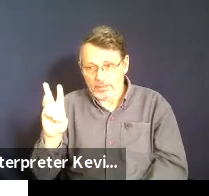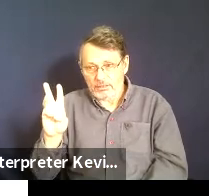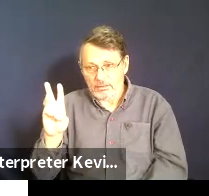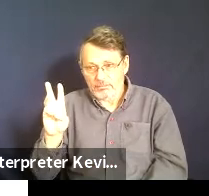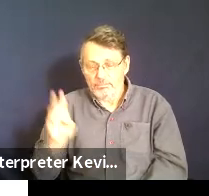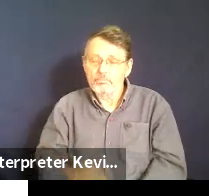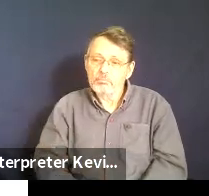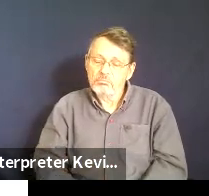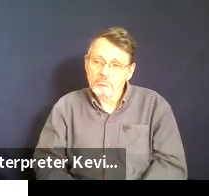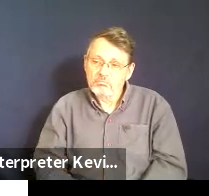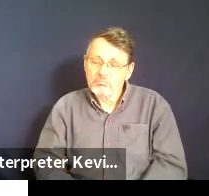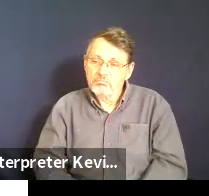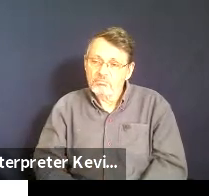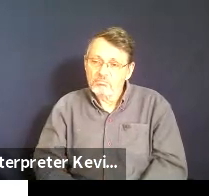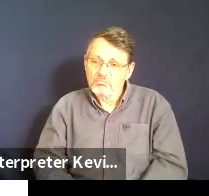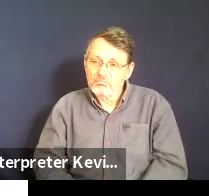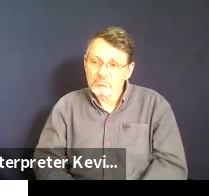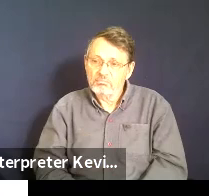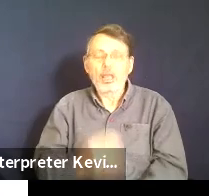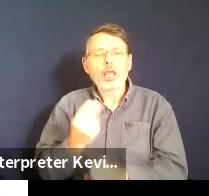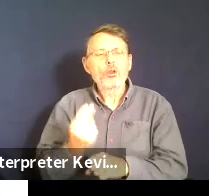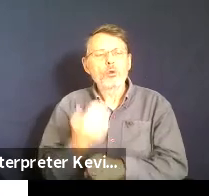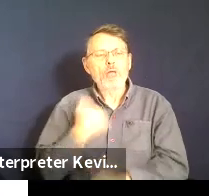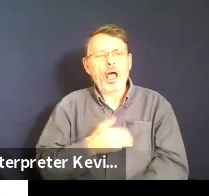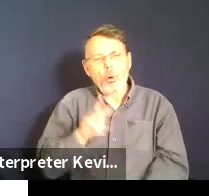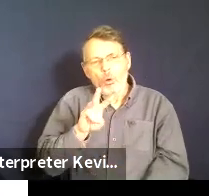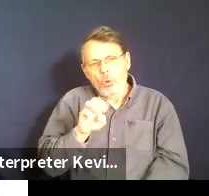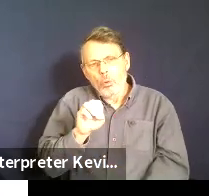1-646-558-8656 and use the webinar ID